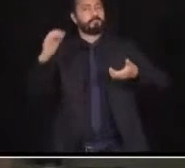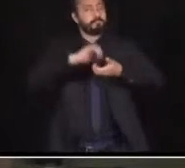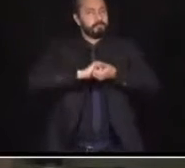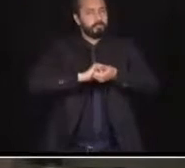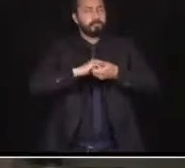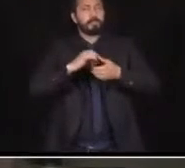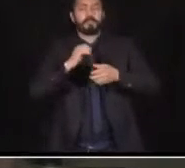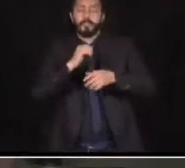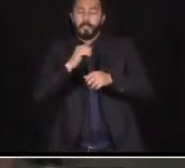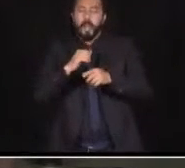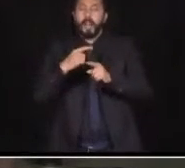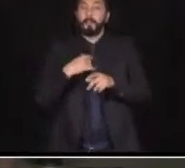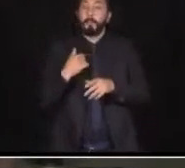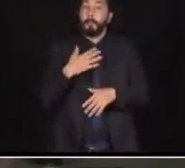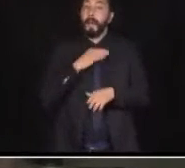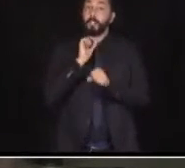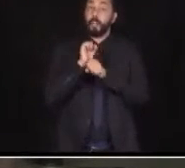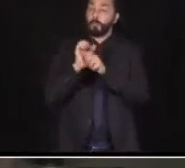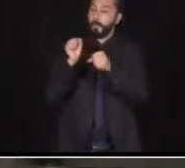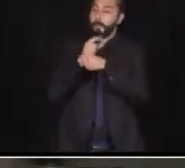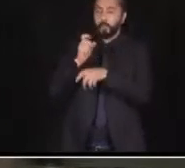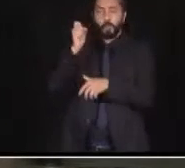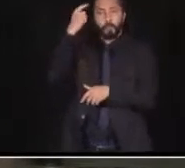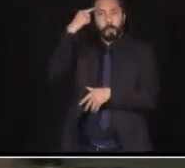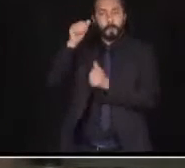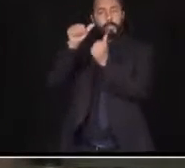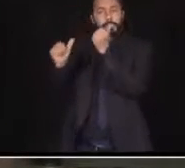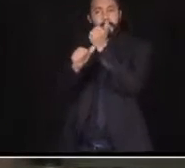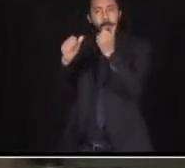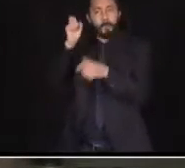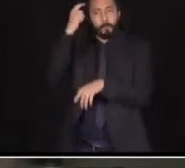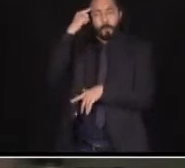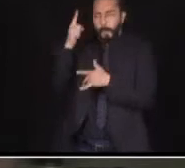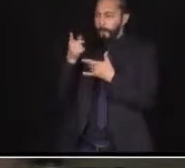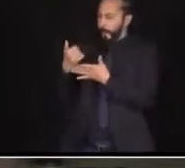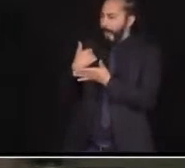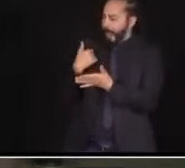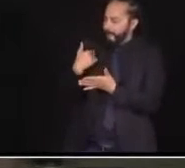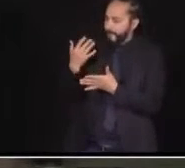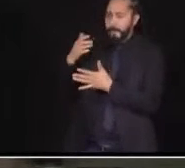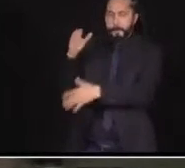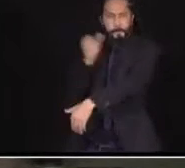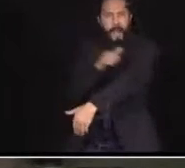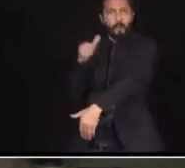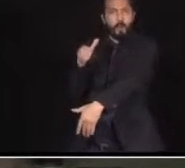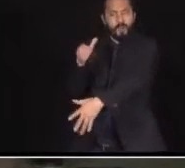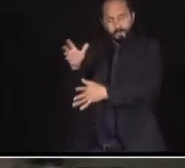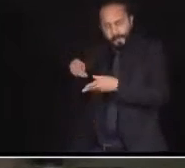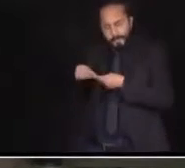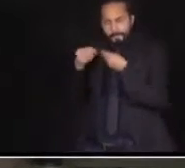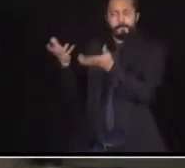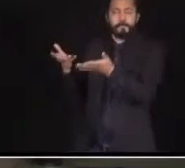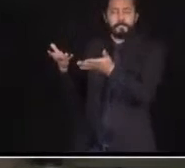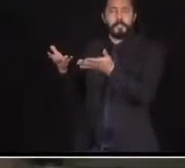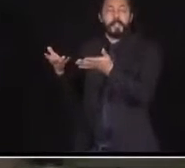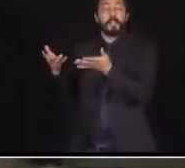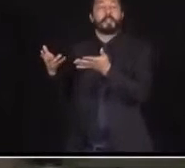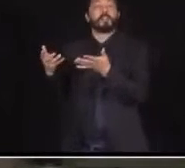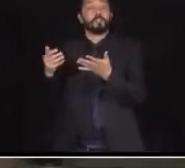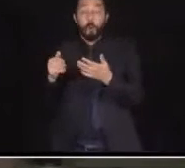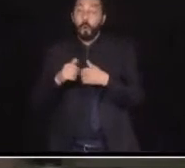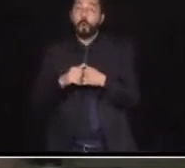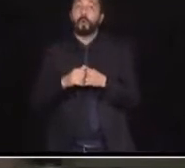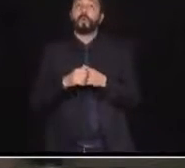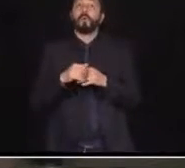have the firepower. And let me tell you, the firepower is there. So when you ask, we still have some money left. We